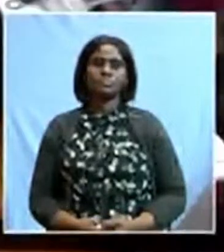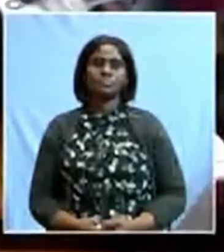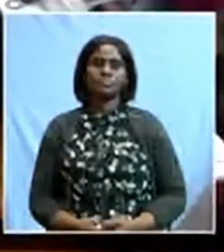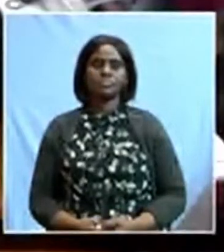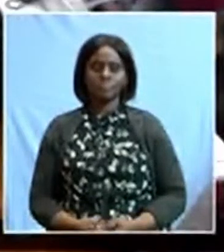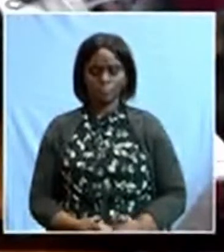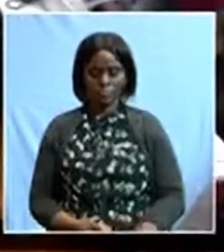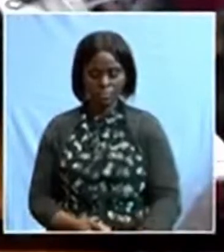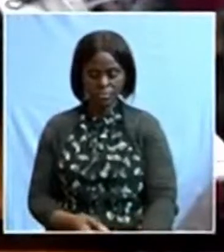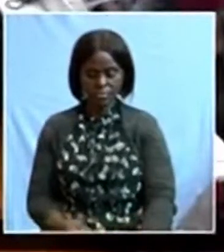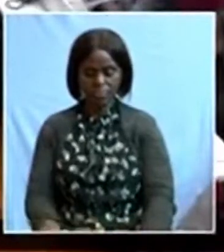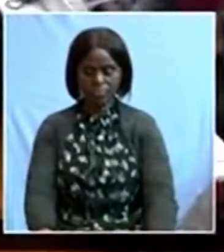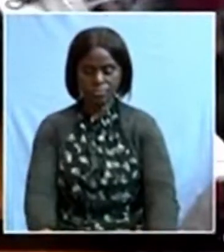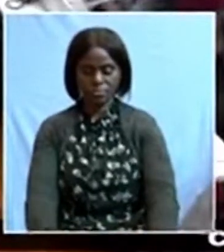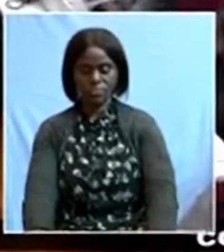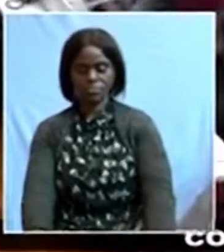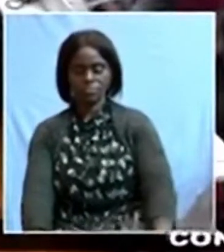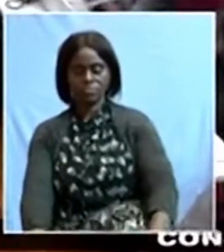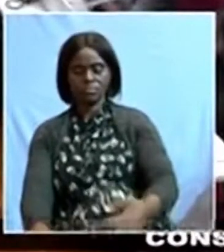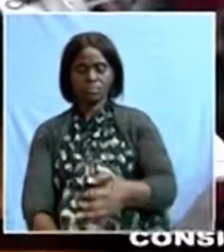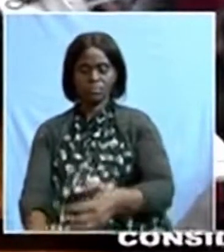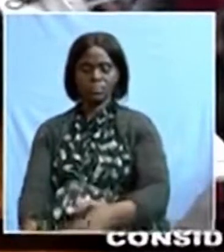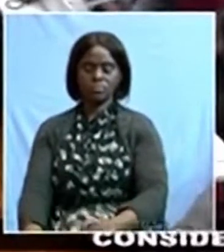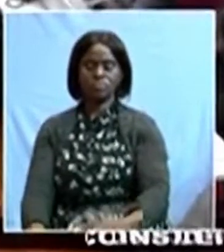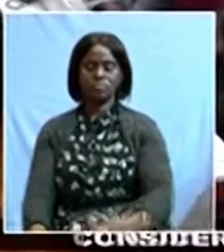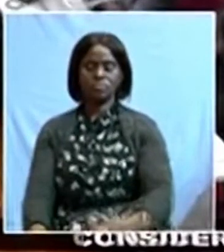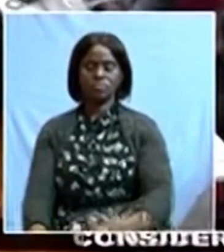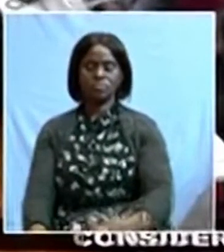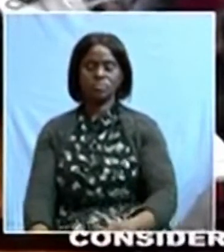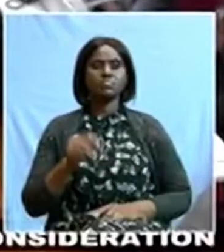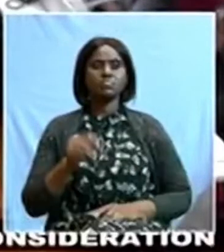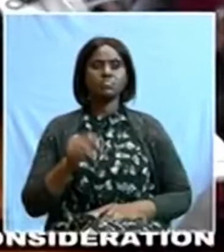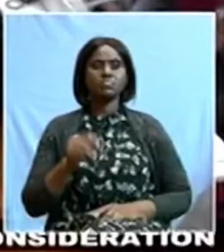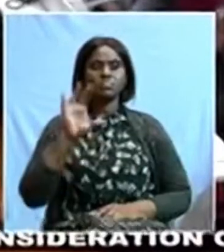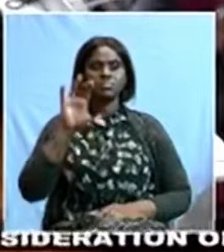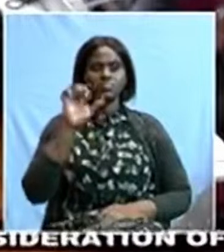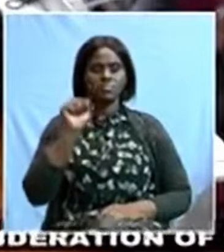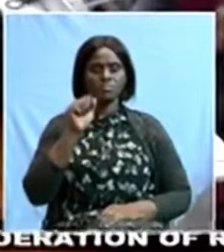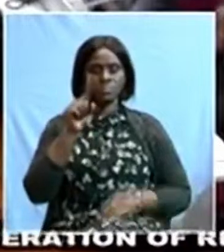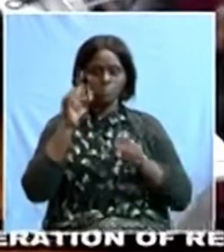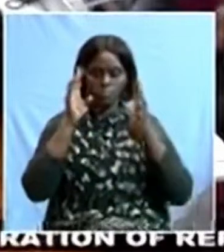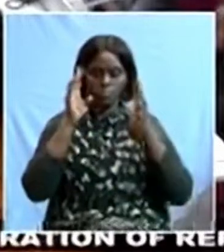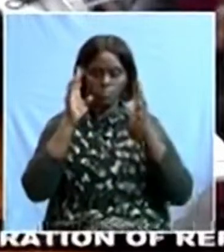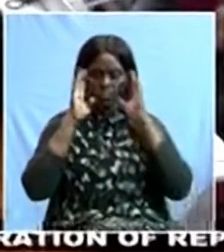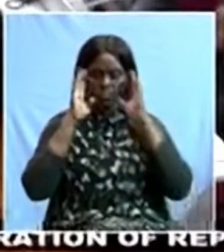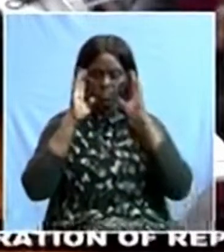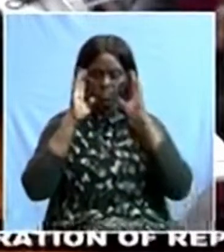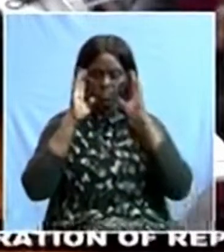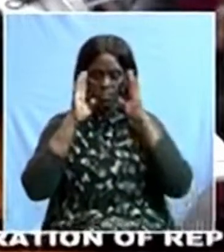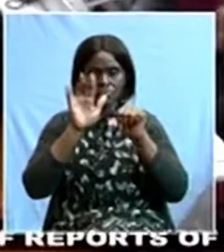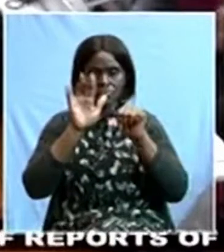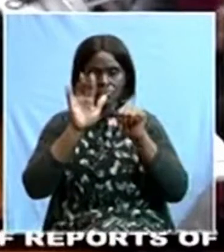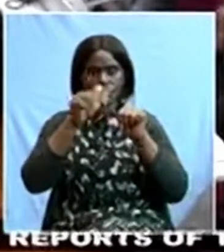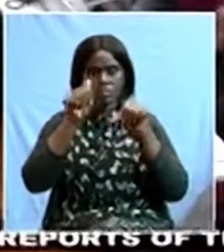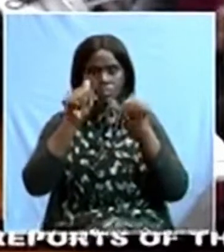Honorable Mlunda and Honorable Madam Mwene. Council Secretary, did you attend the audit yourself?